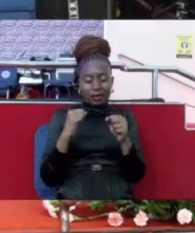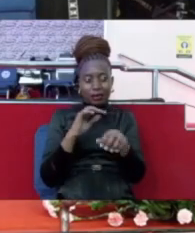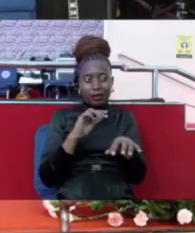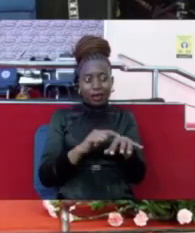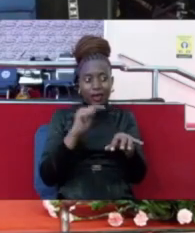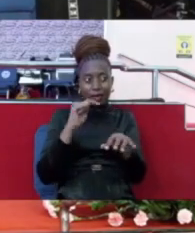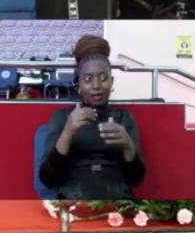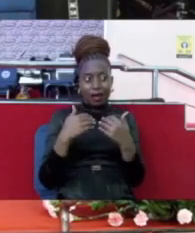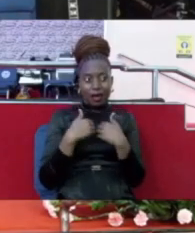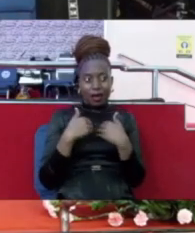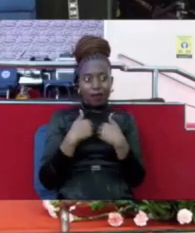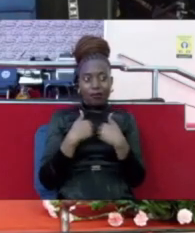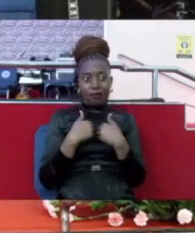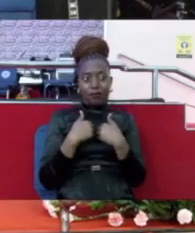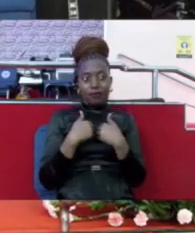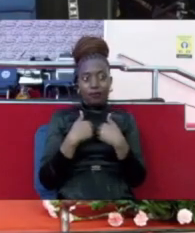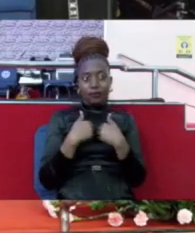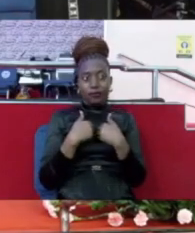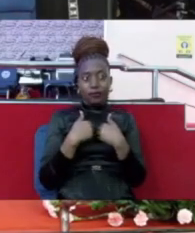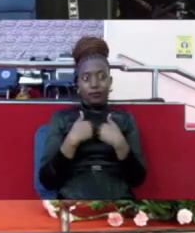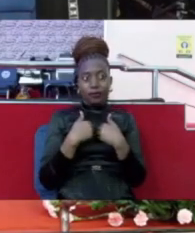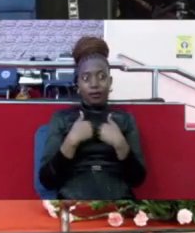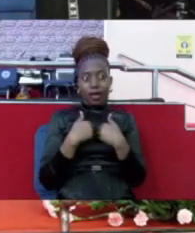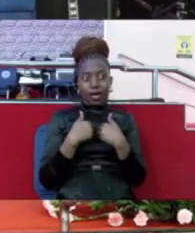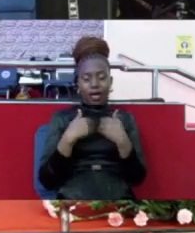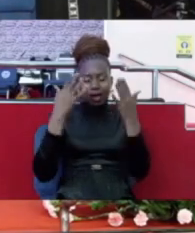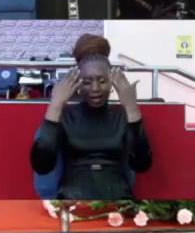I don't know what it is with me and African sickness.